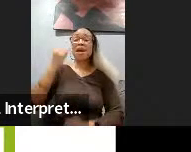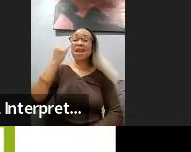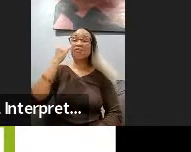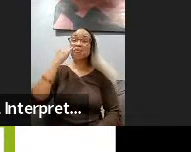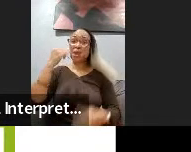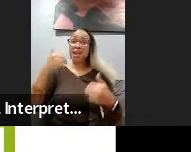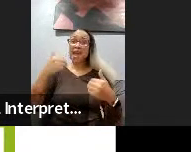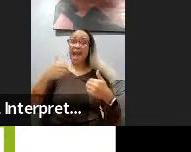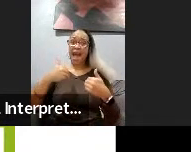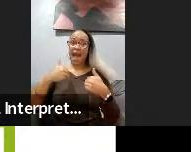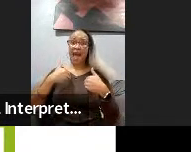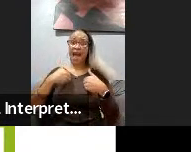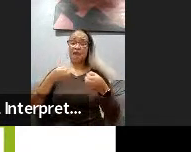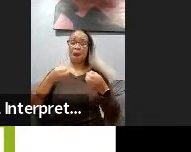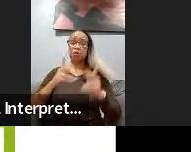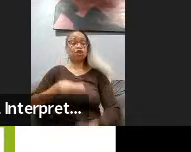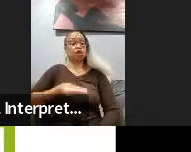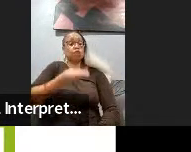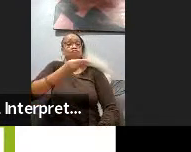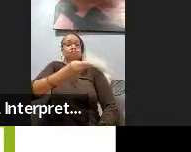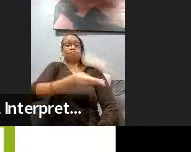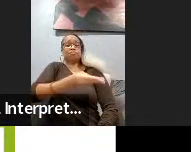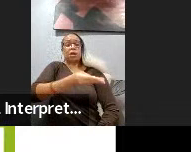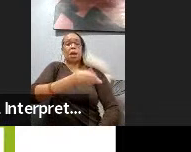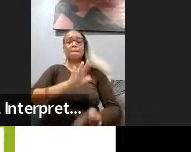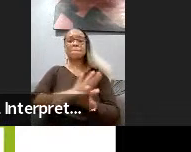multiple sets of information with regards to,